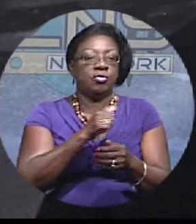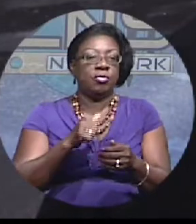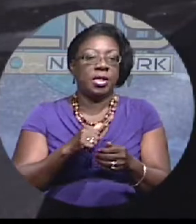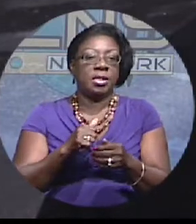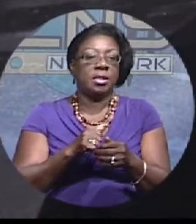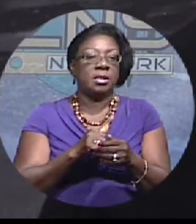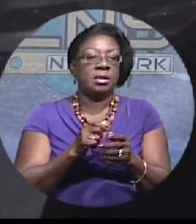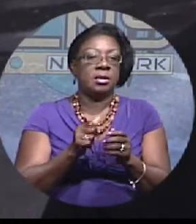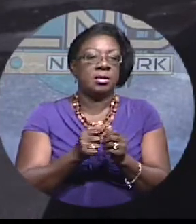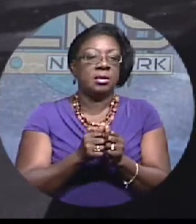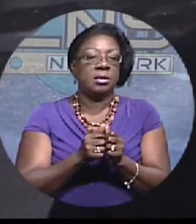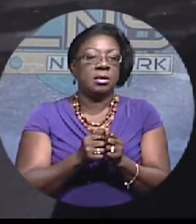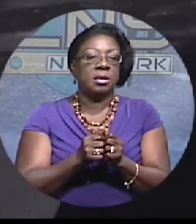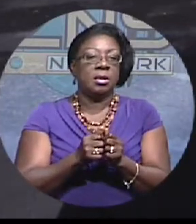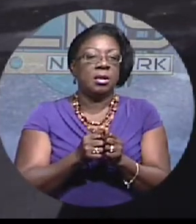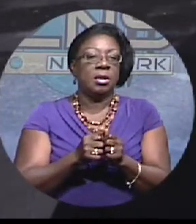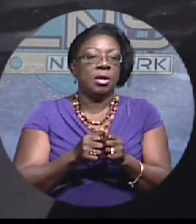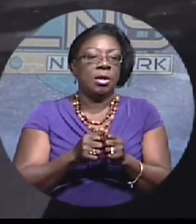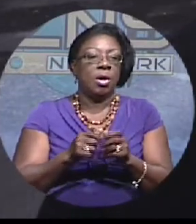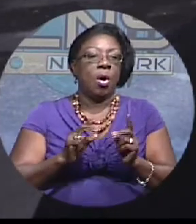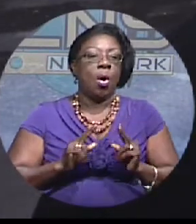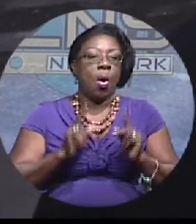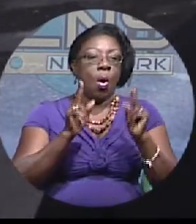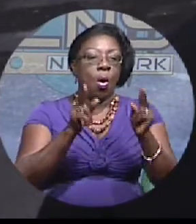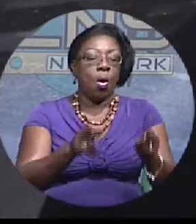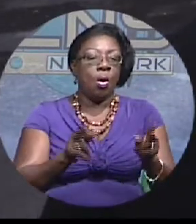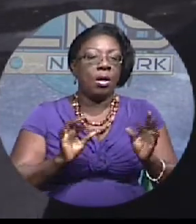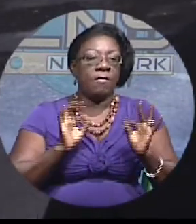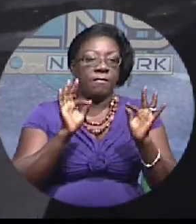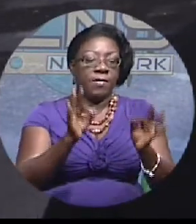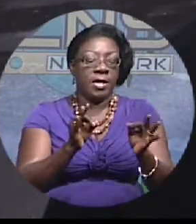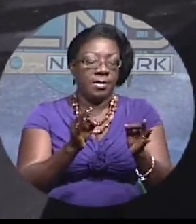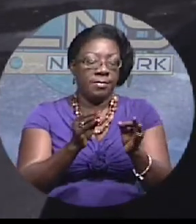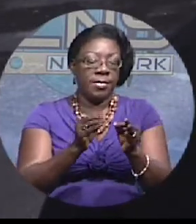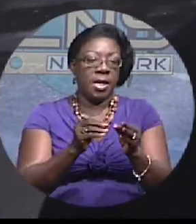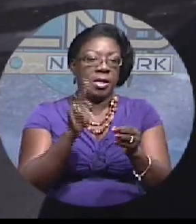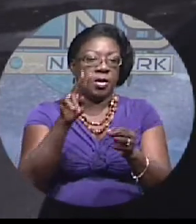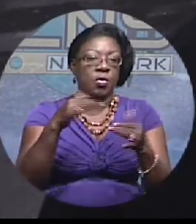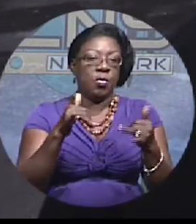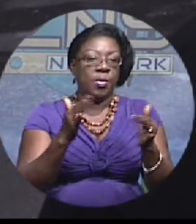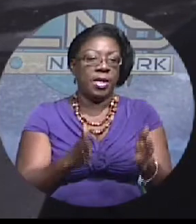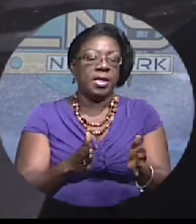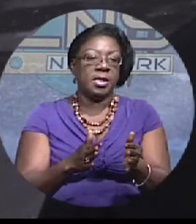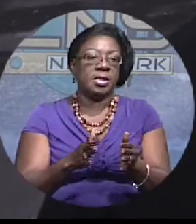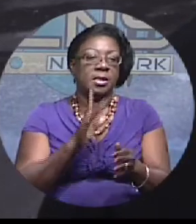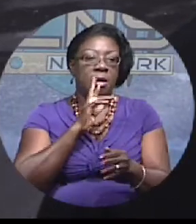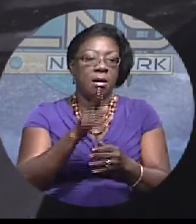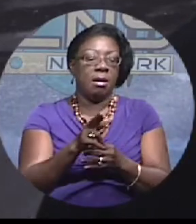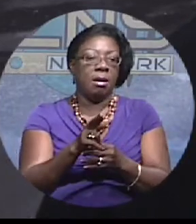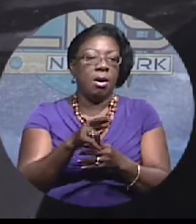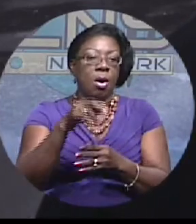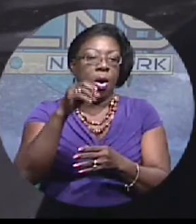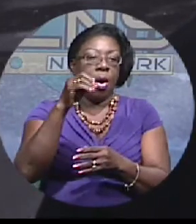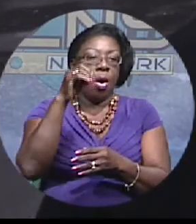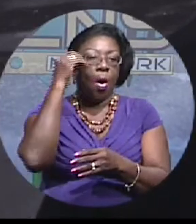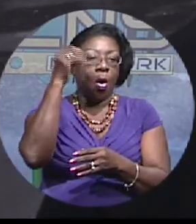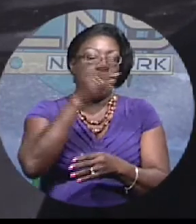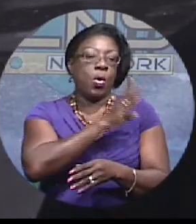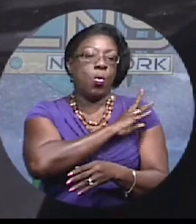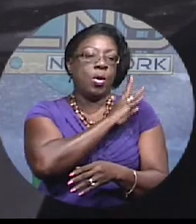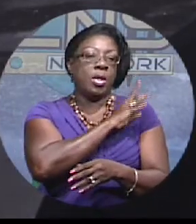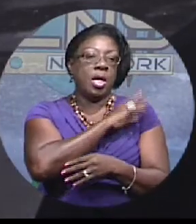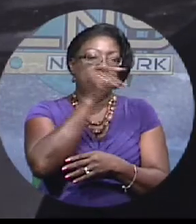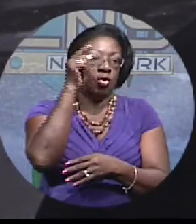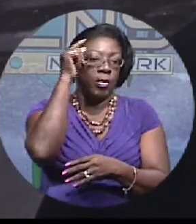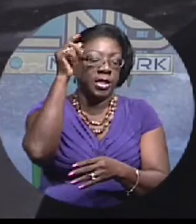ISF Administrator Hall of Fame nominee this year is Romel Knowles, and the 2 players recommended Oreo Wood and Cresswell